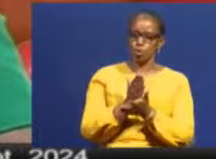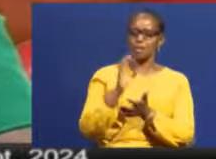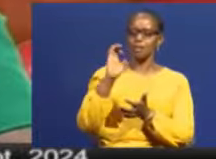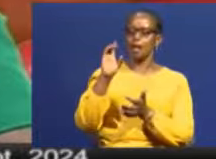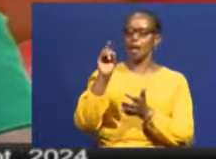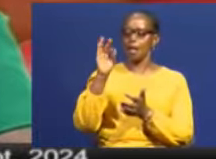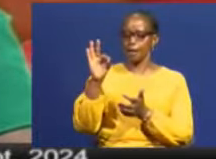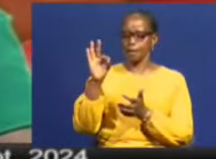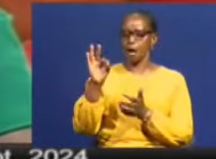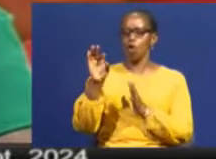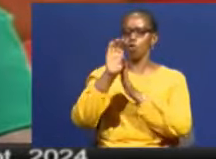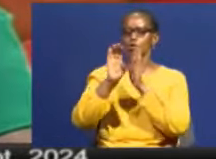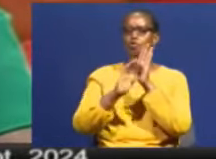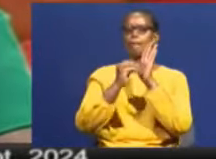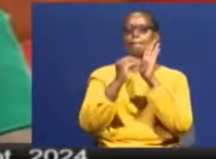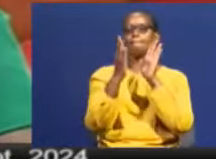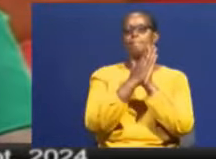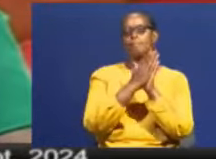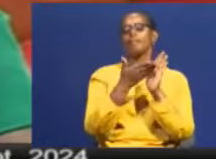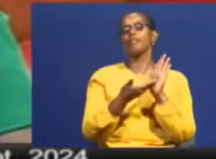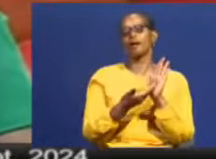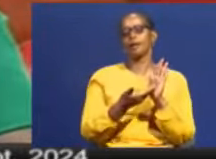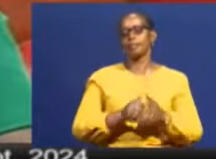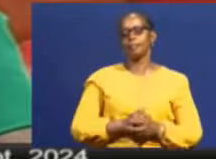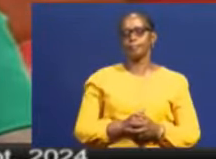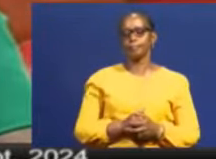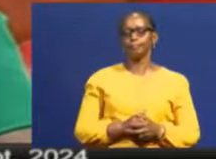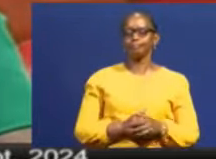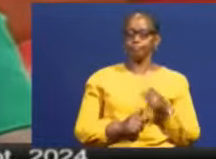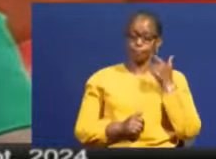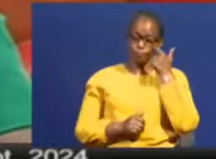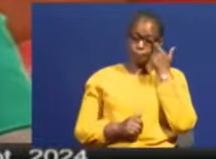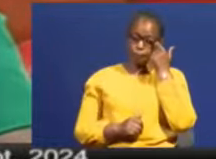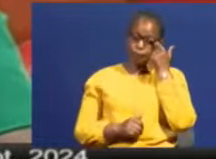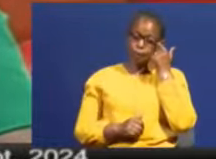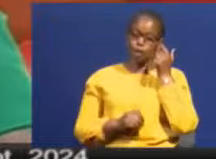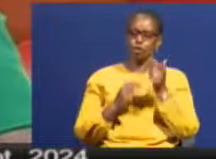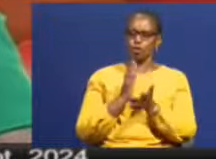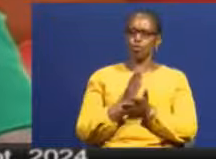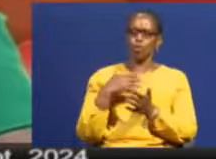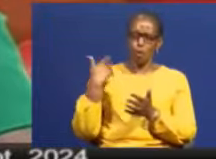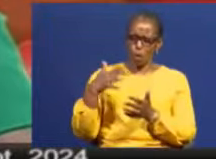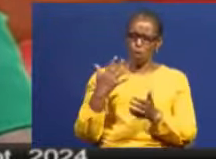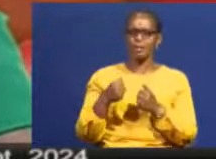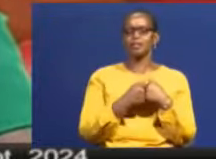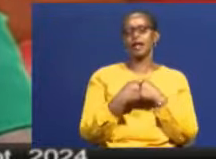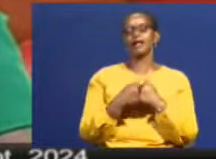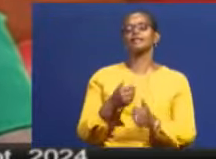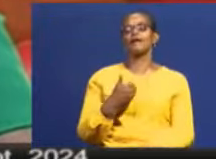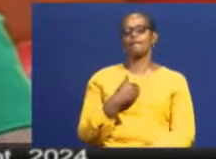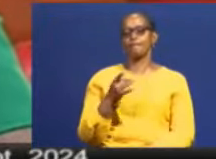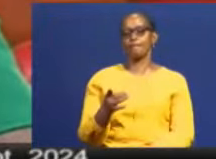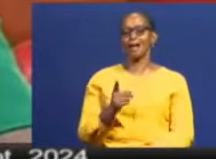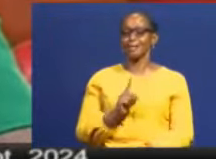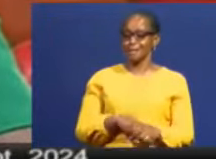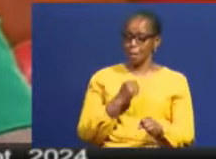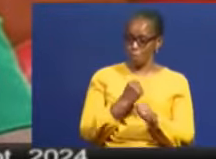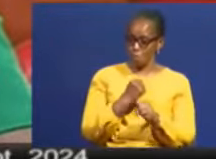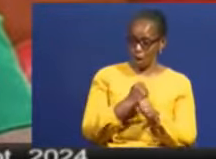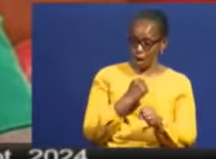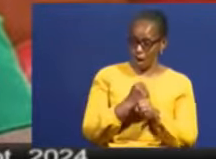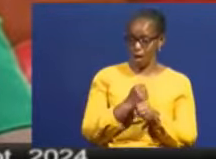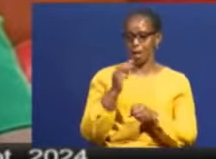constitution. Mr. Speaker, sir, we have gotten a lot of challenge every time. Whichever time we are doing our works as members of parliament